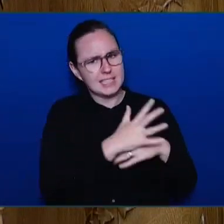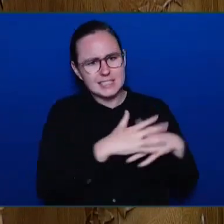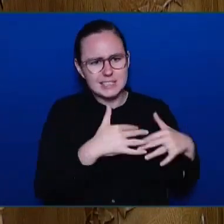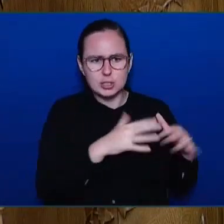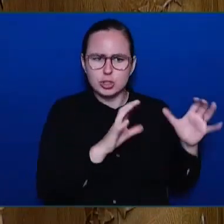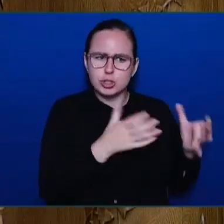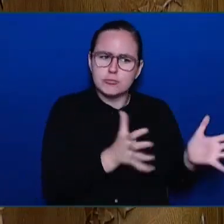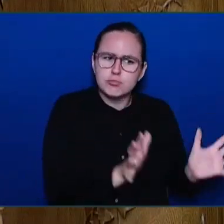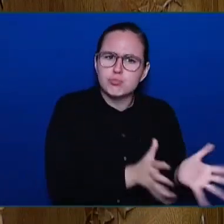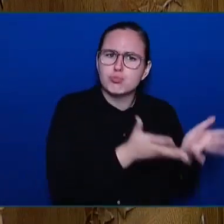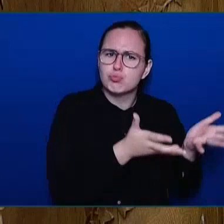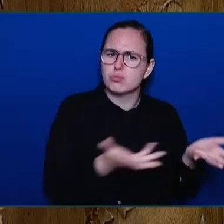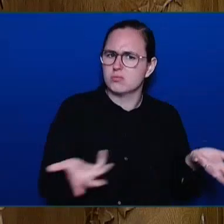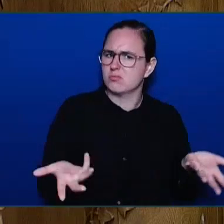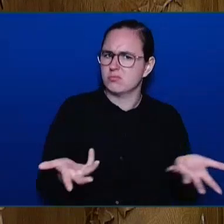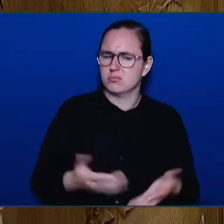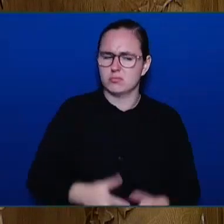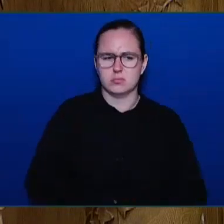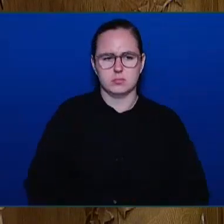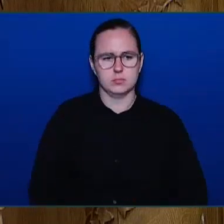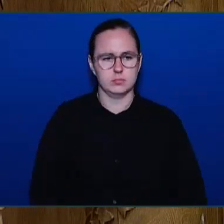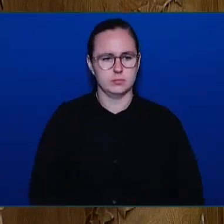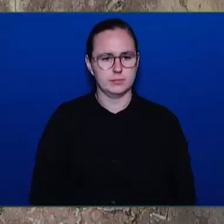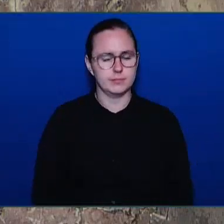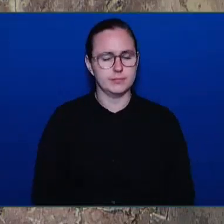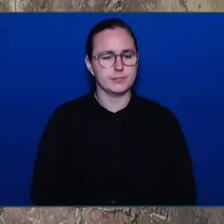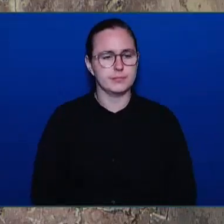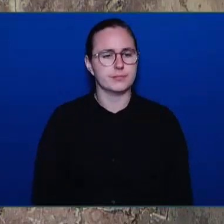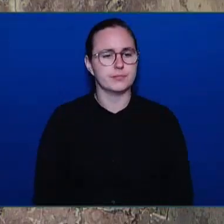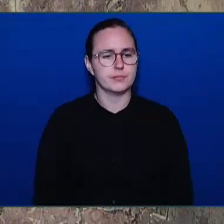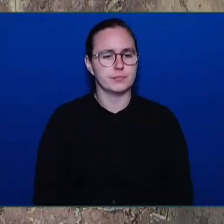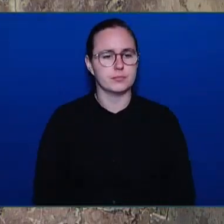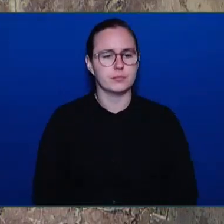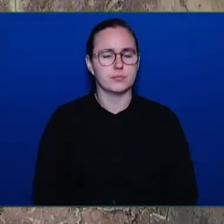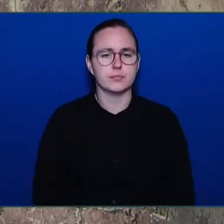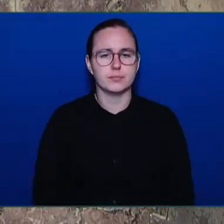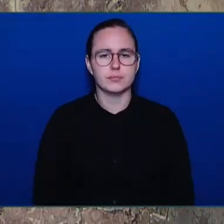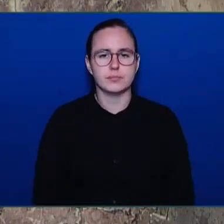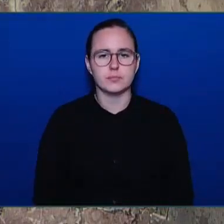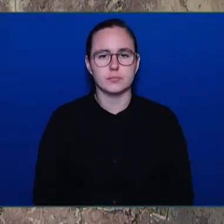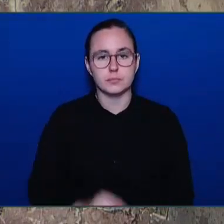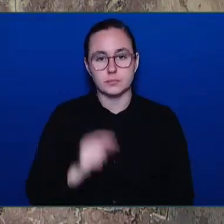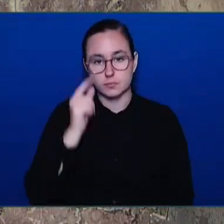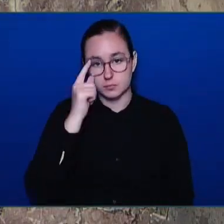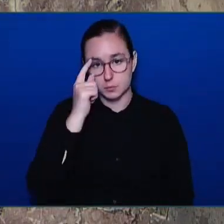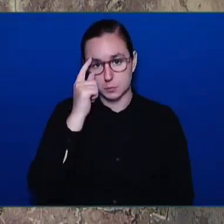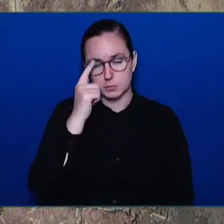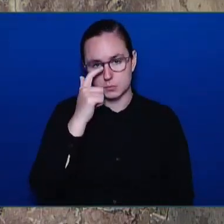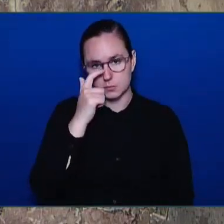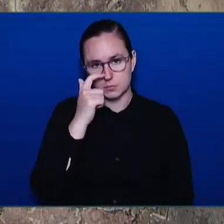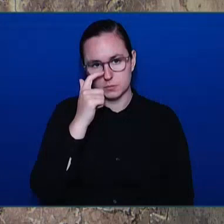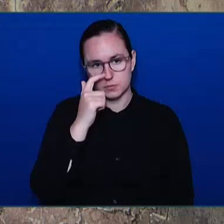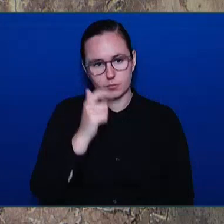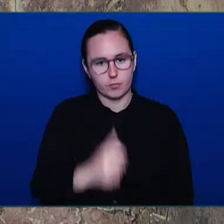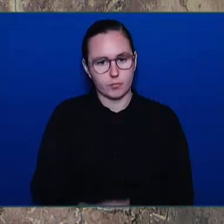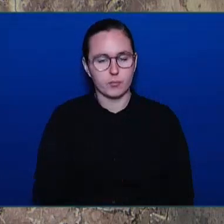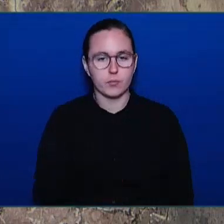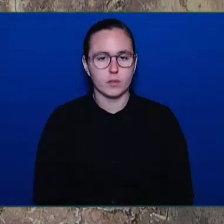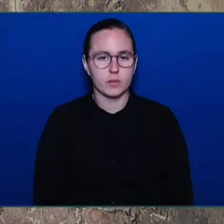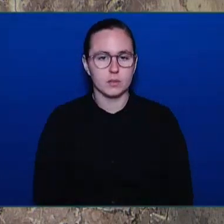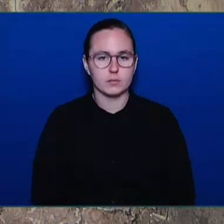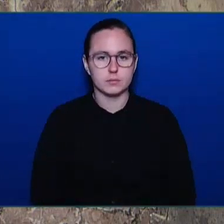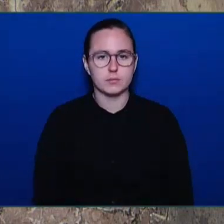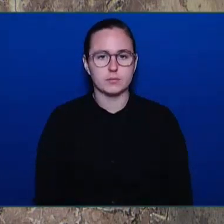Minister of Environment. Thank you very much, Honourable Speaker. And You know, it is just regrettable that the